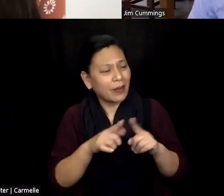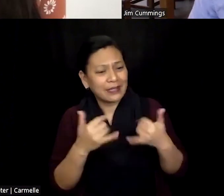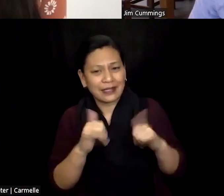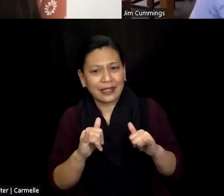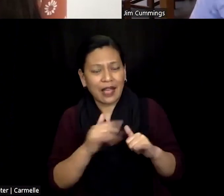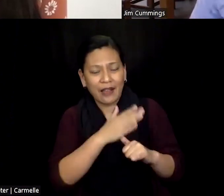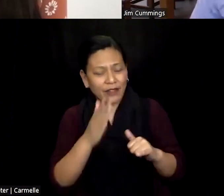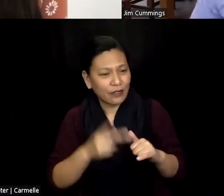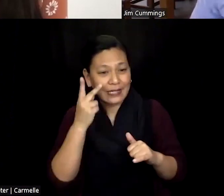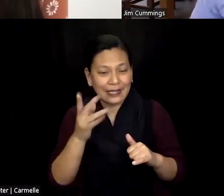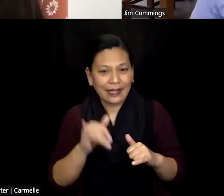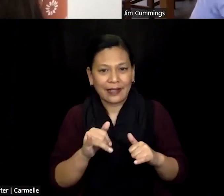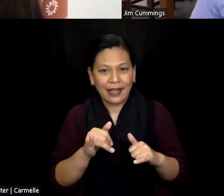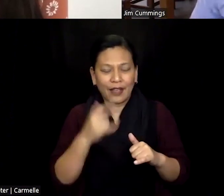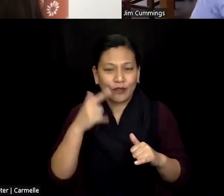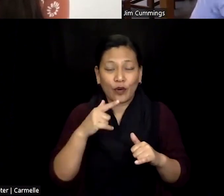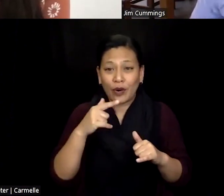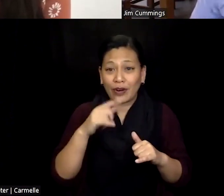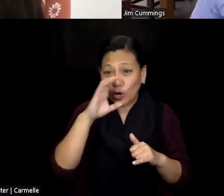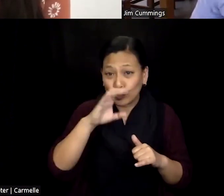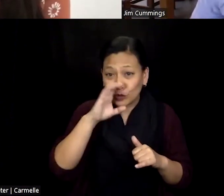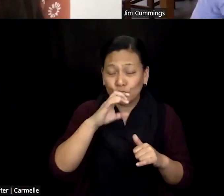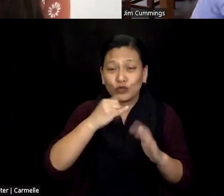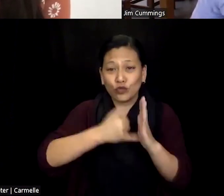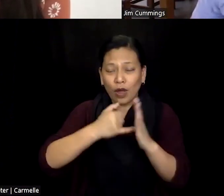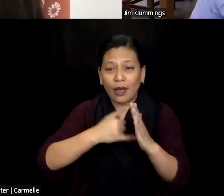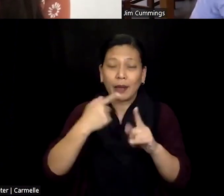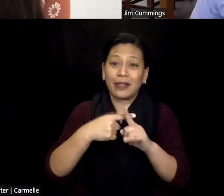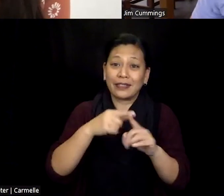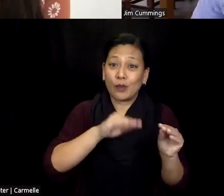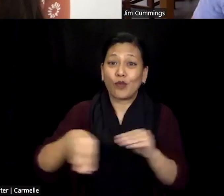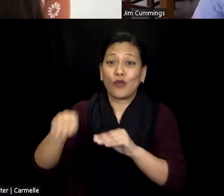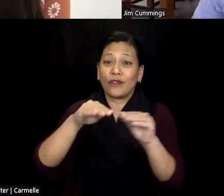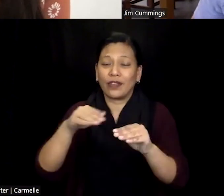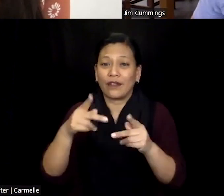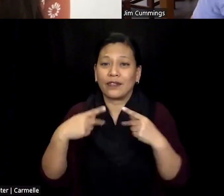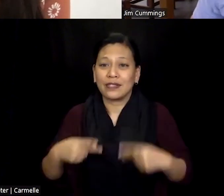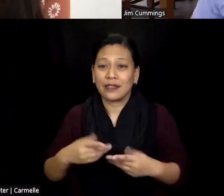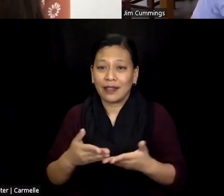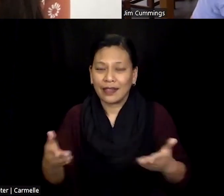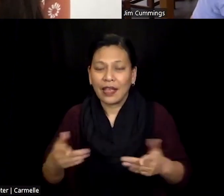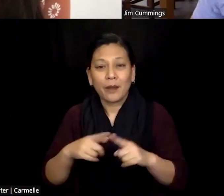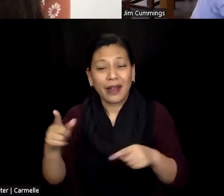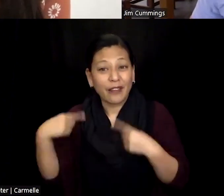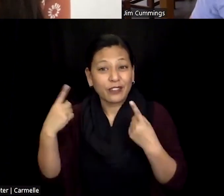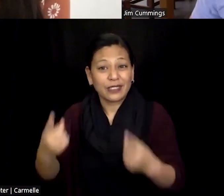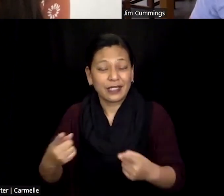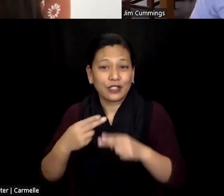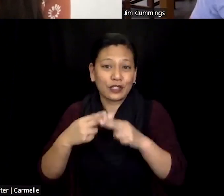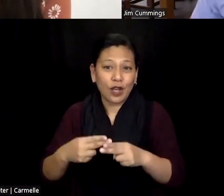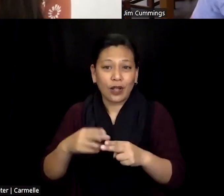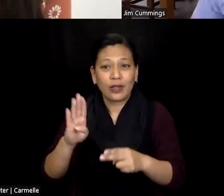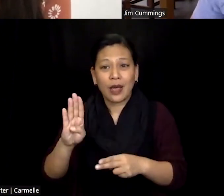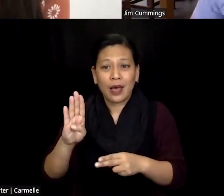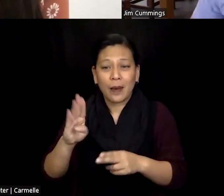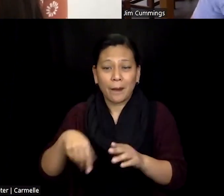before. I've never seen that on film before in an animation. And ever since, Disney called that bumping the lamp. And it's incredibly important